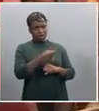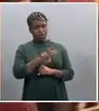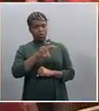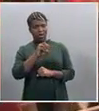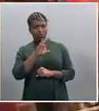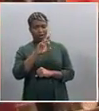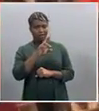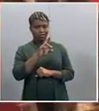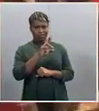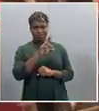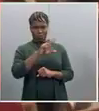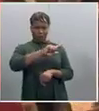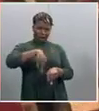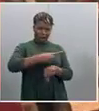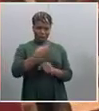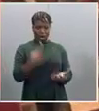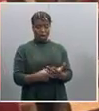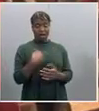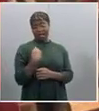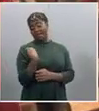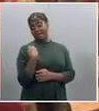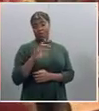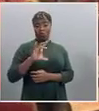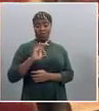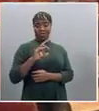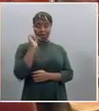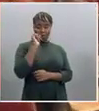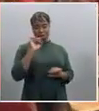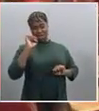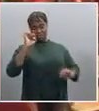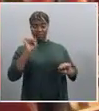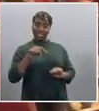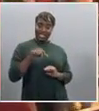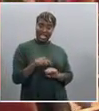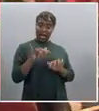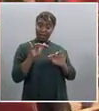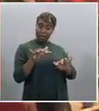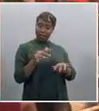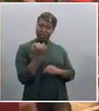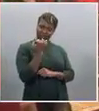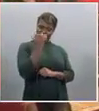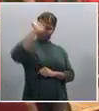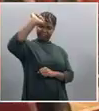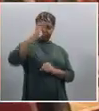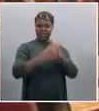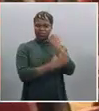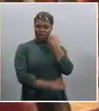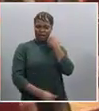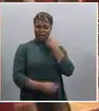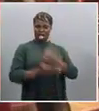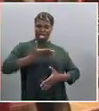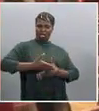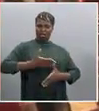Wednesday was a demonstration that the overwhelming majority of workers in this country are rejecting poverty, slavery,